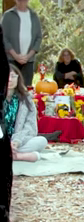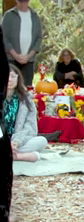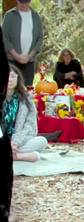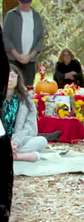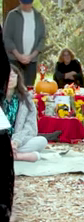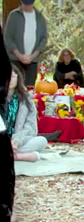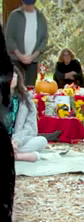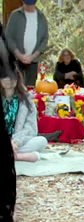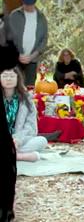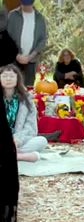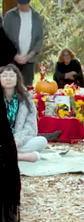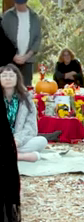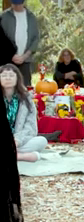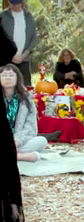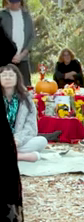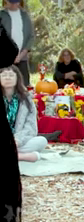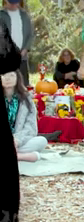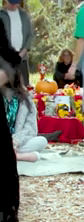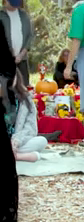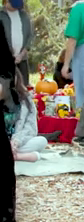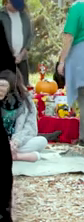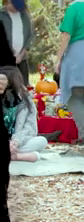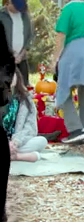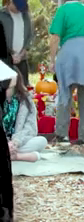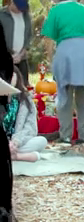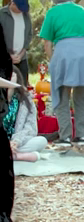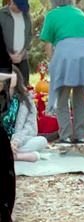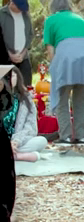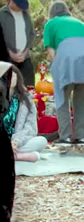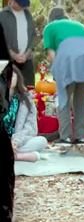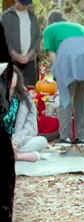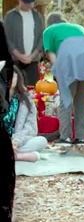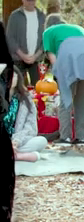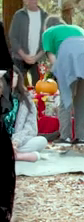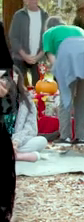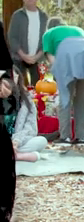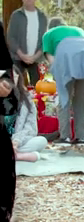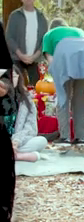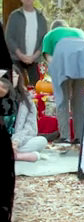Ronnie Spector. What is remembered lives.